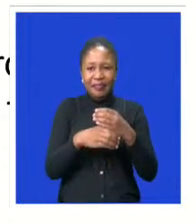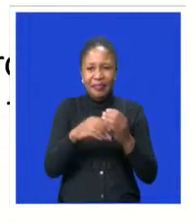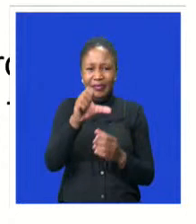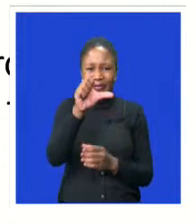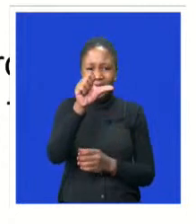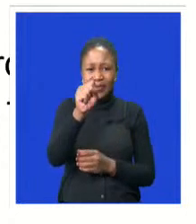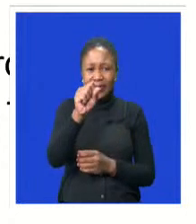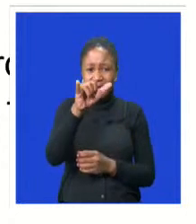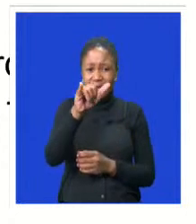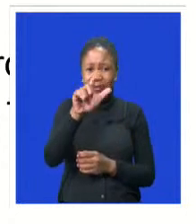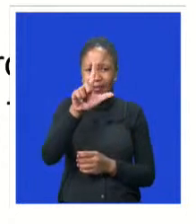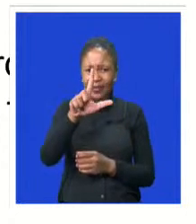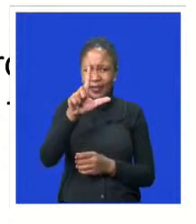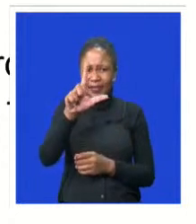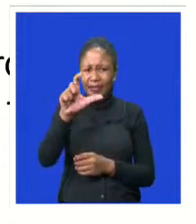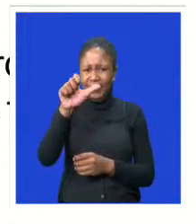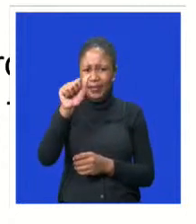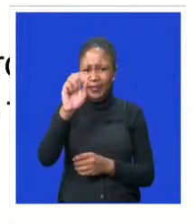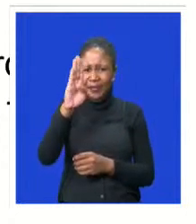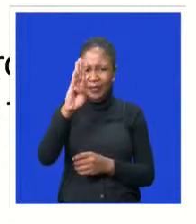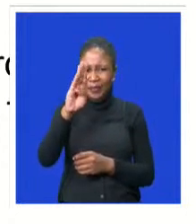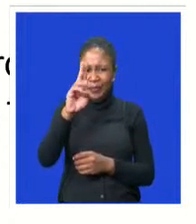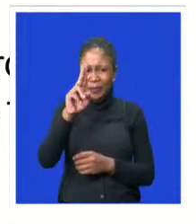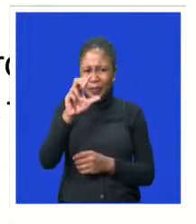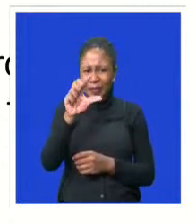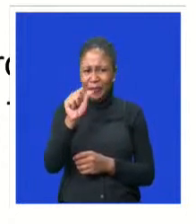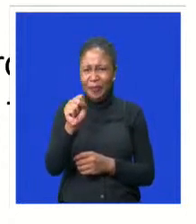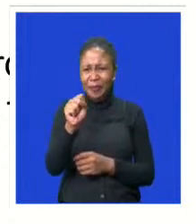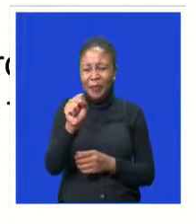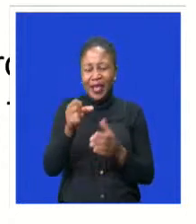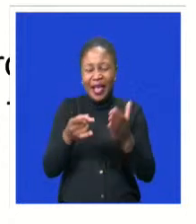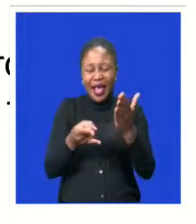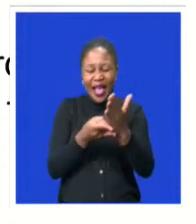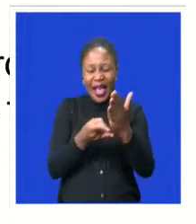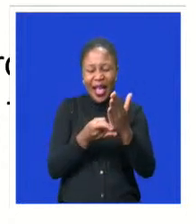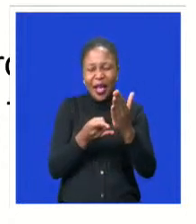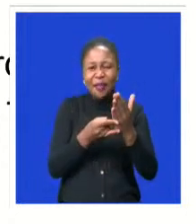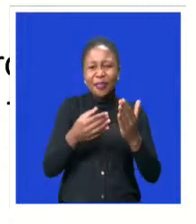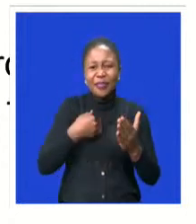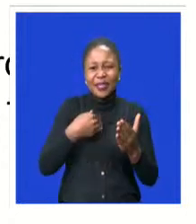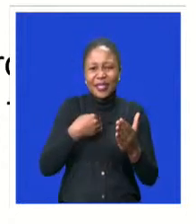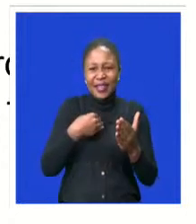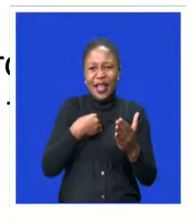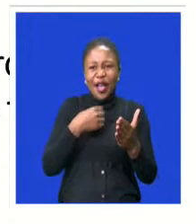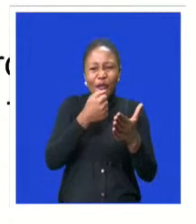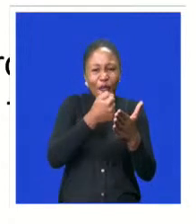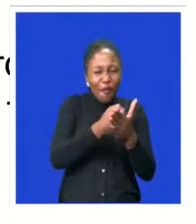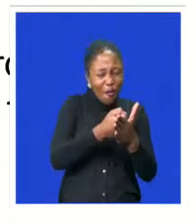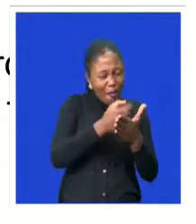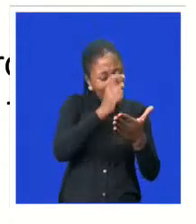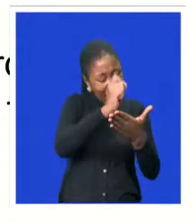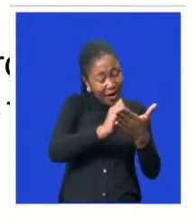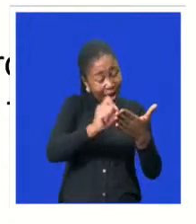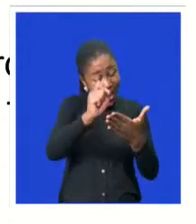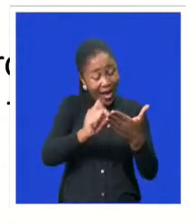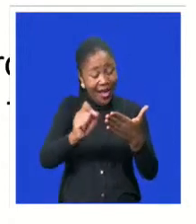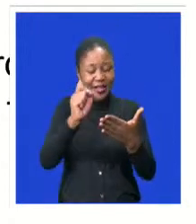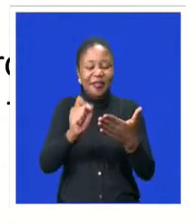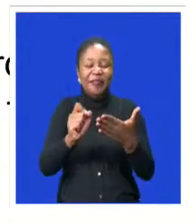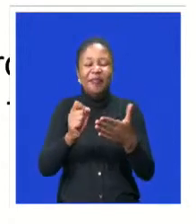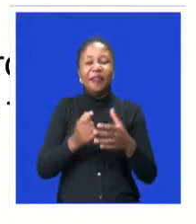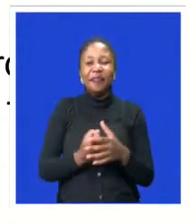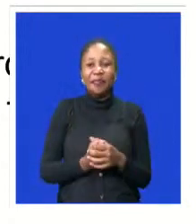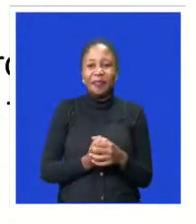write an article, an advertisement. So when you have read the newspaper, you will be able to